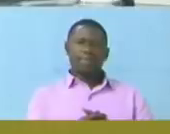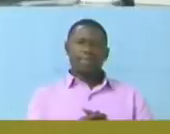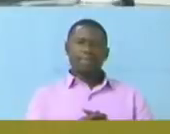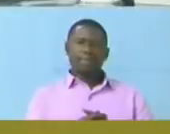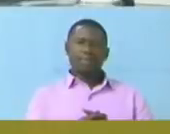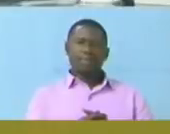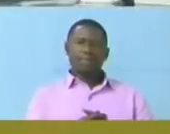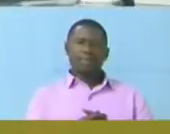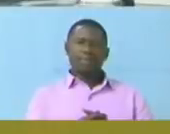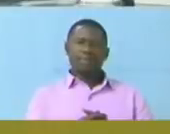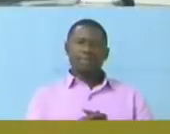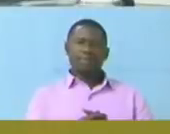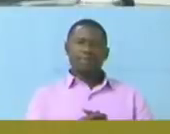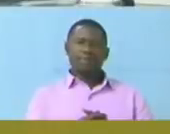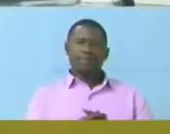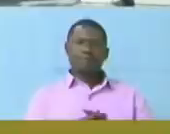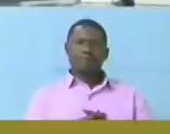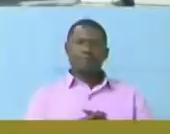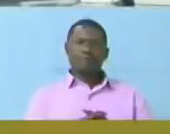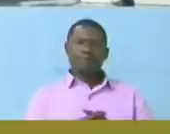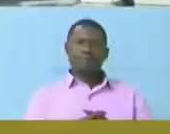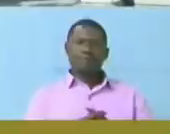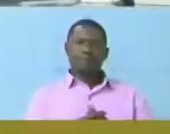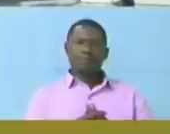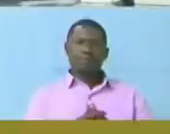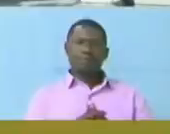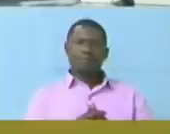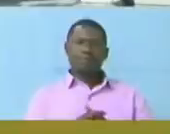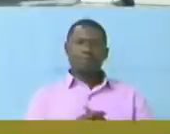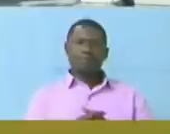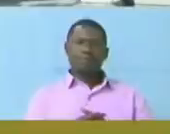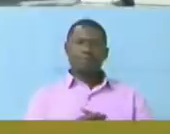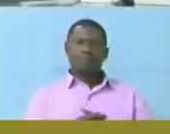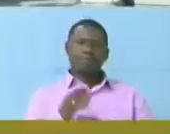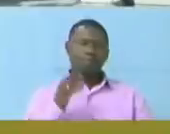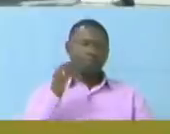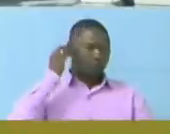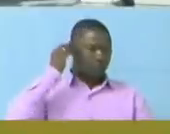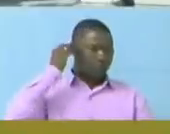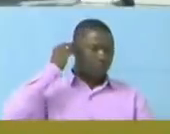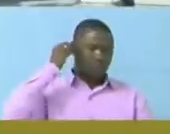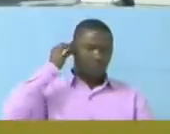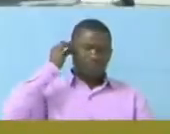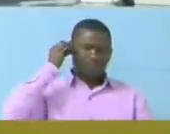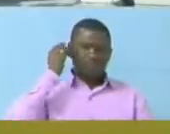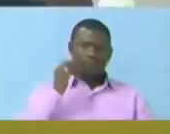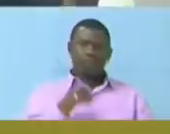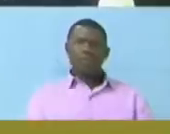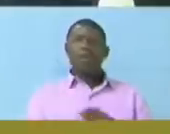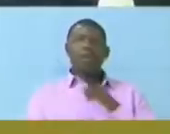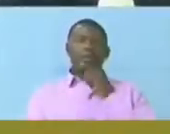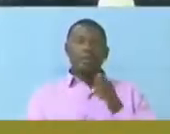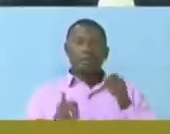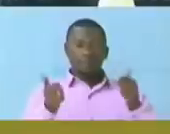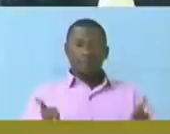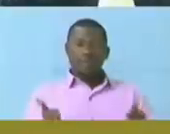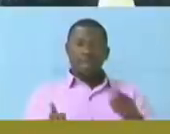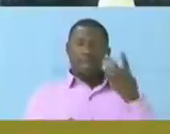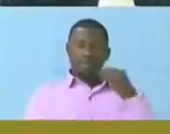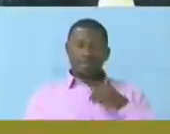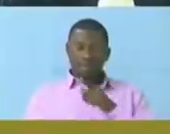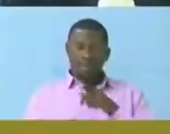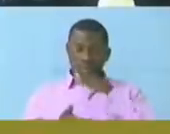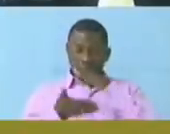aka dunta la wala aka ni muka pare pour kan lam moy na ko wala bari tan aka ni pour ye yin kibaro dinna Mr. Chair, if this document